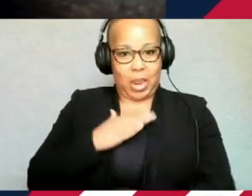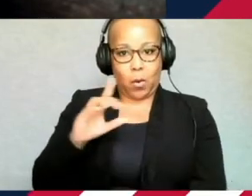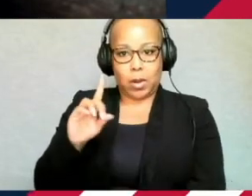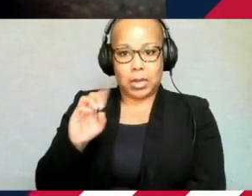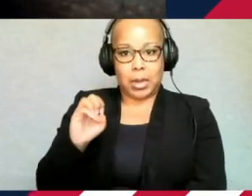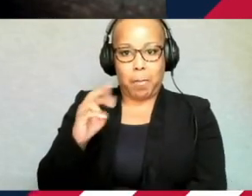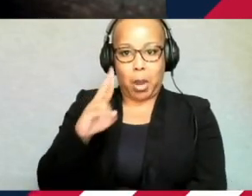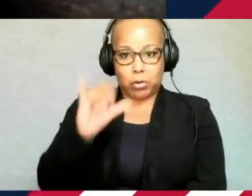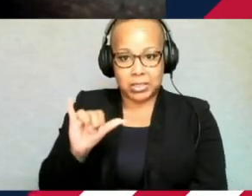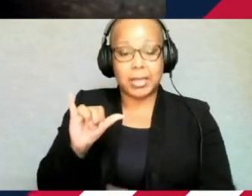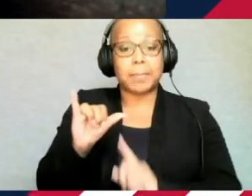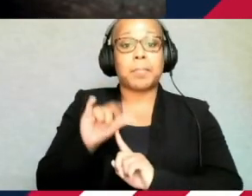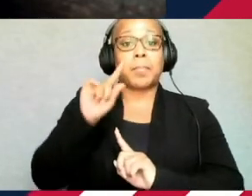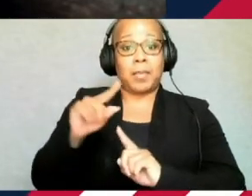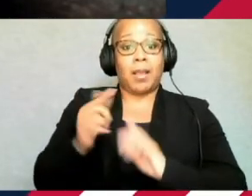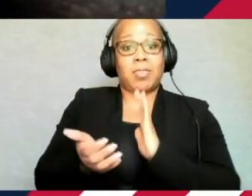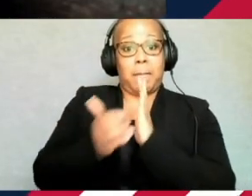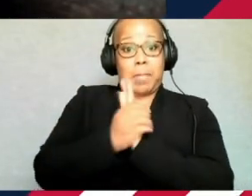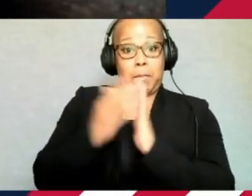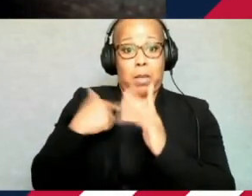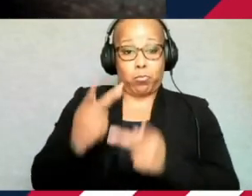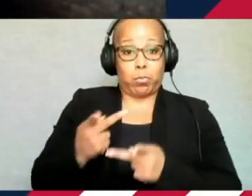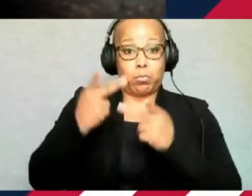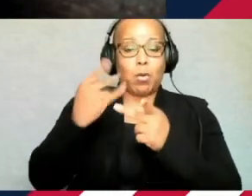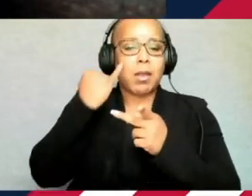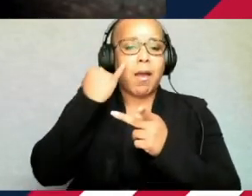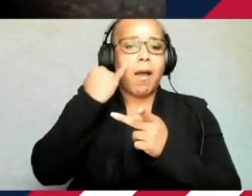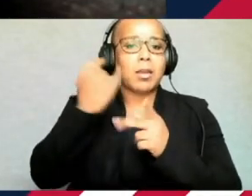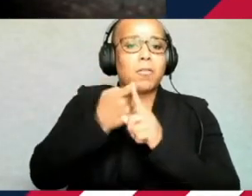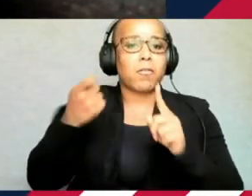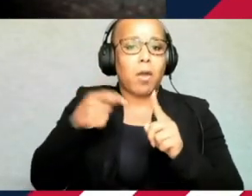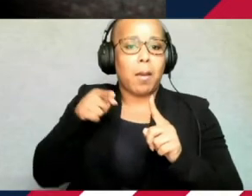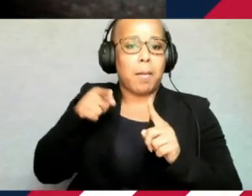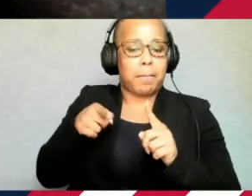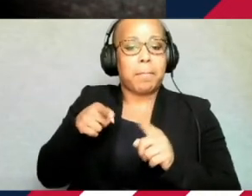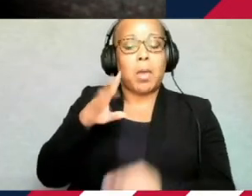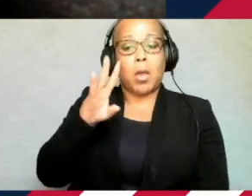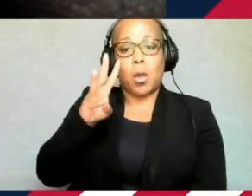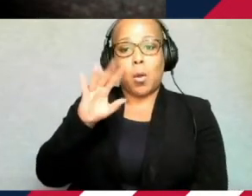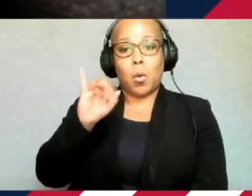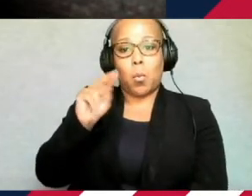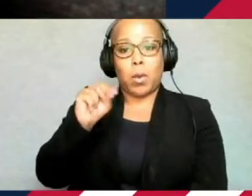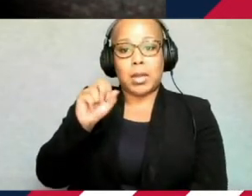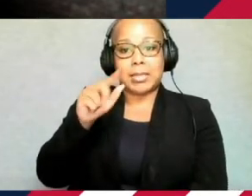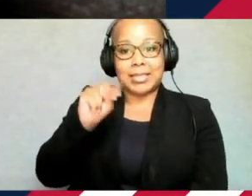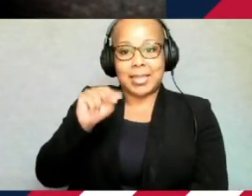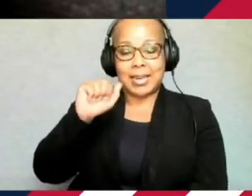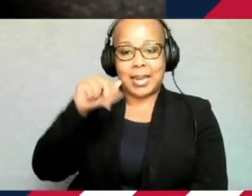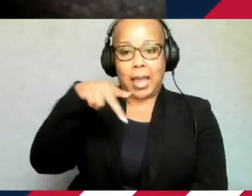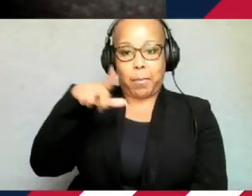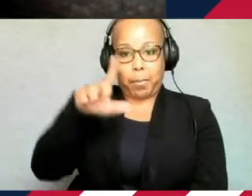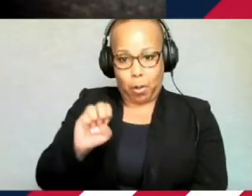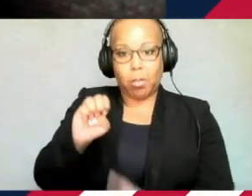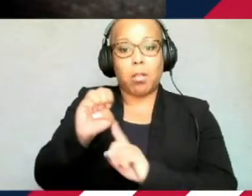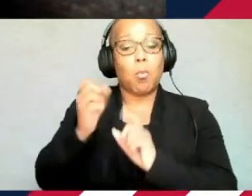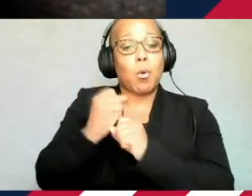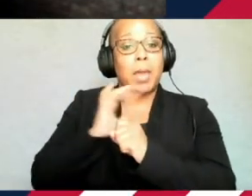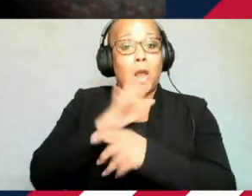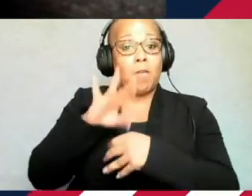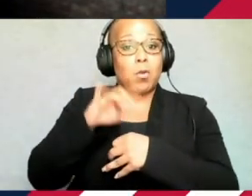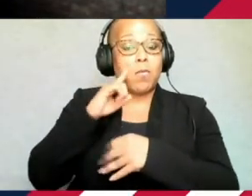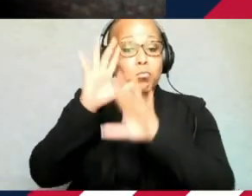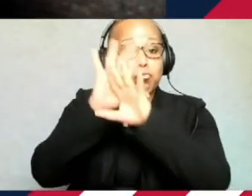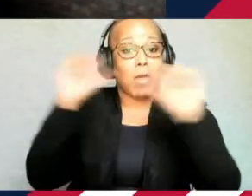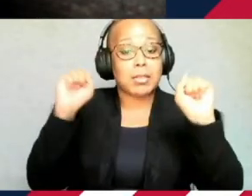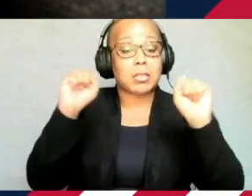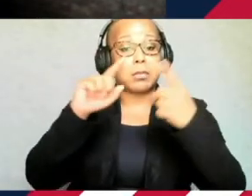amendment that I'm proposing, which is an idea by a great progressive thinker, Winston Apple, would make our votes for president, vice